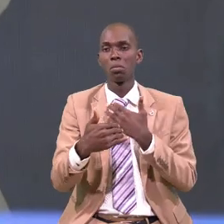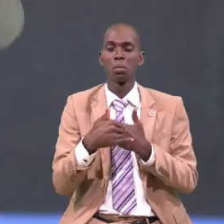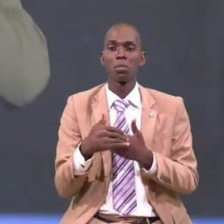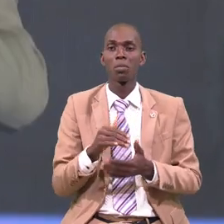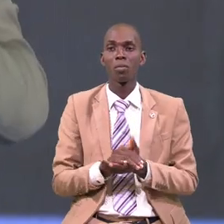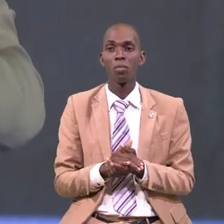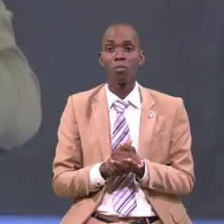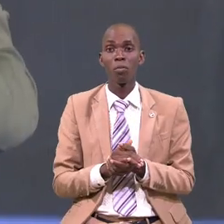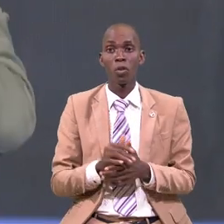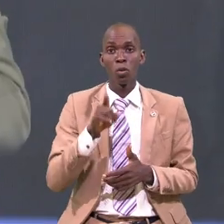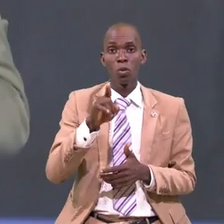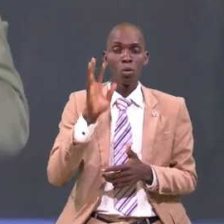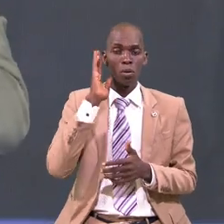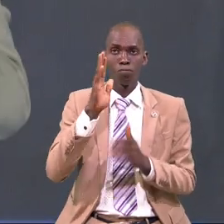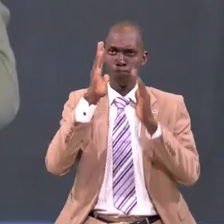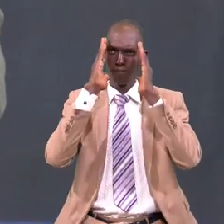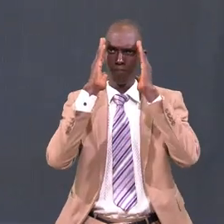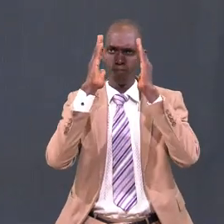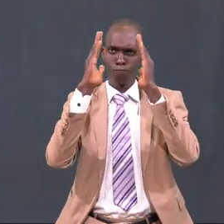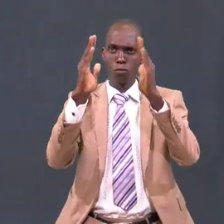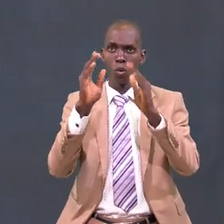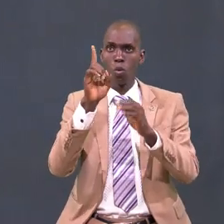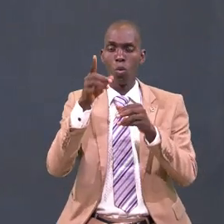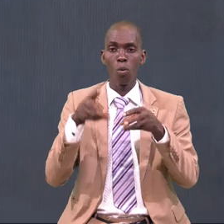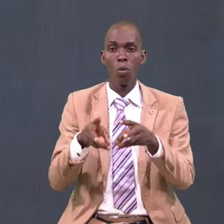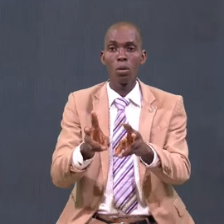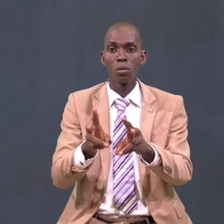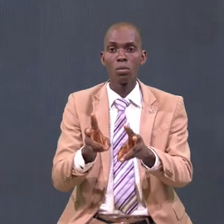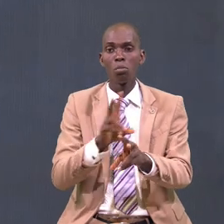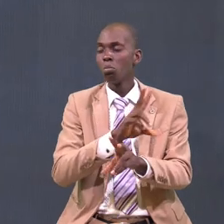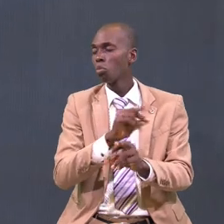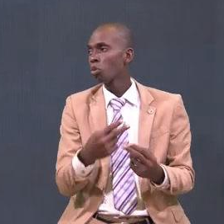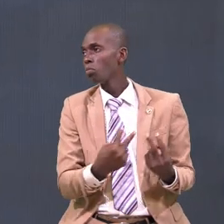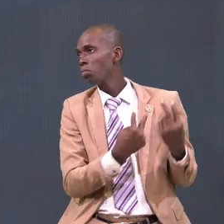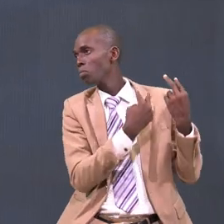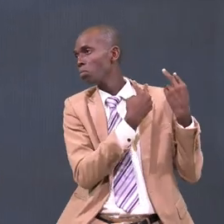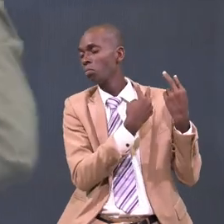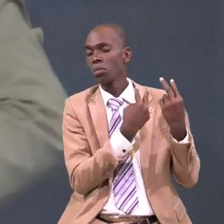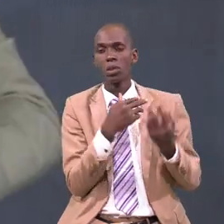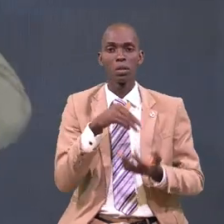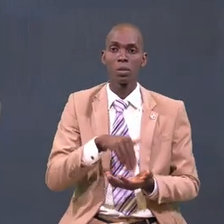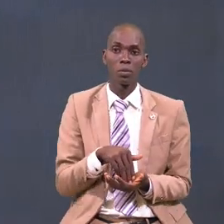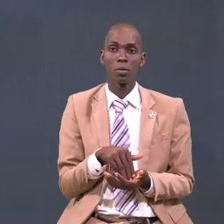You're facing one direction. No turning back, no looking back.